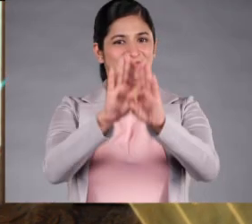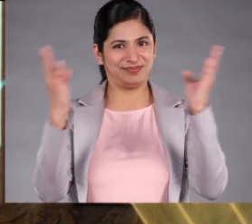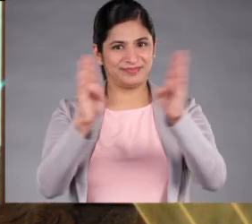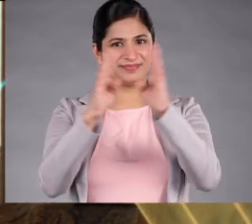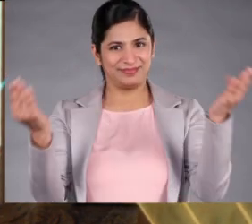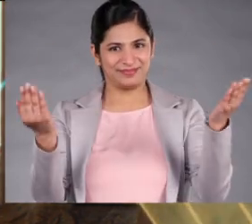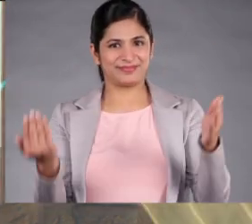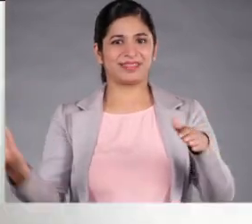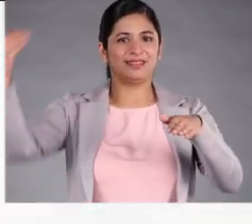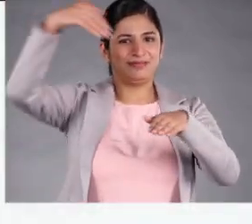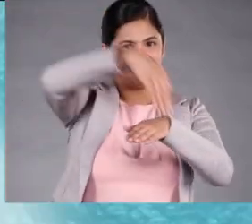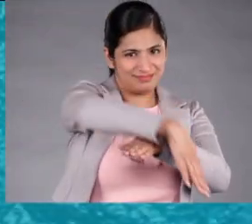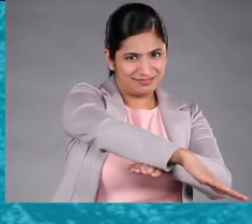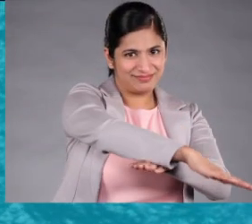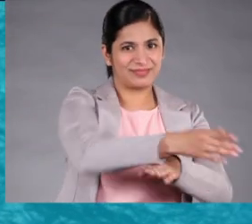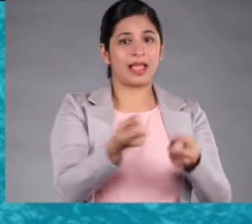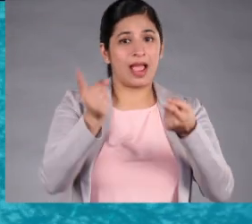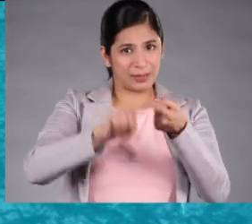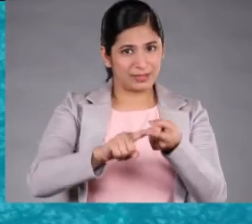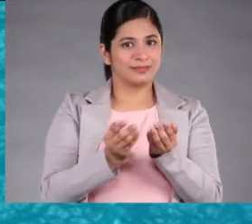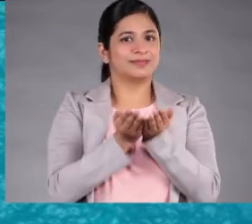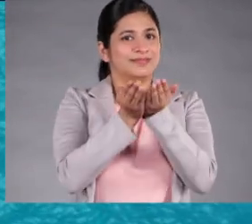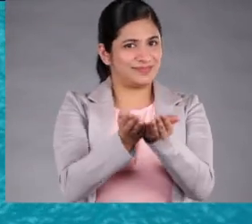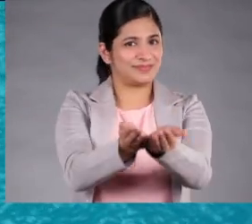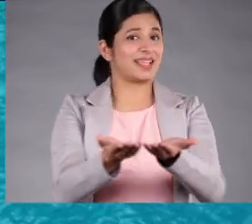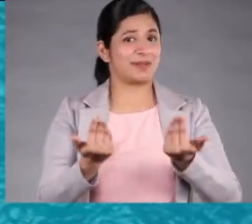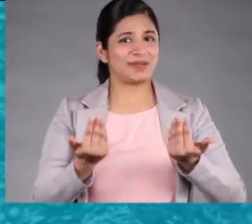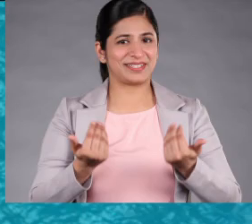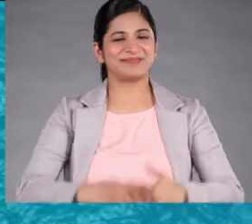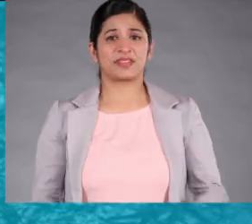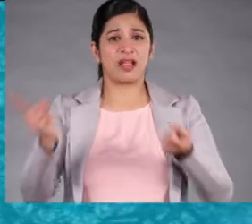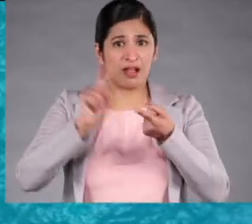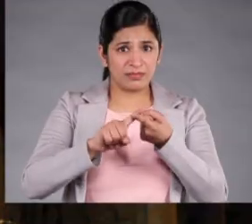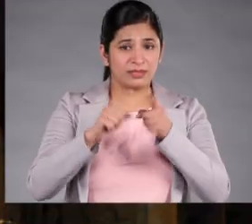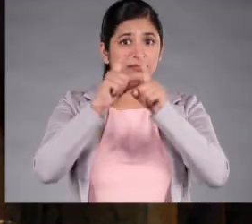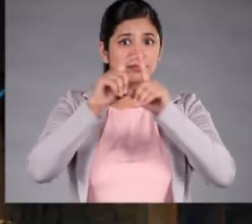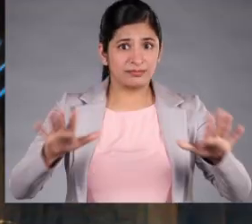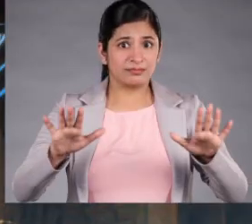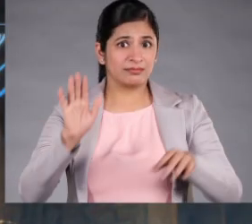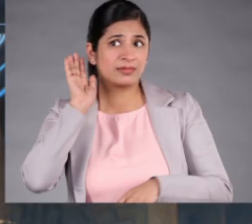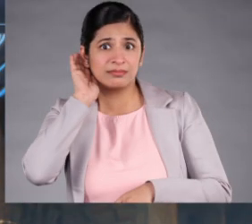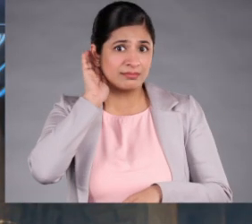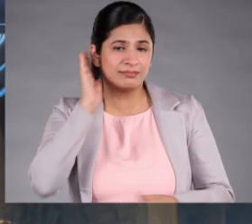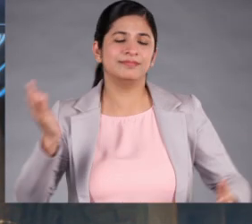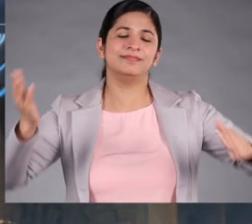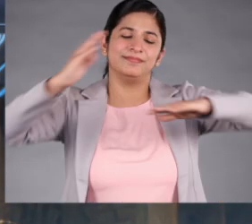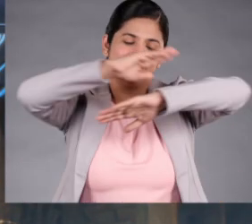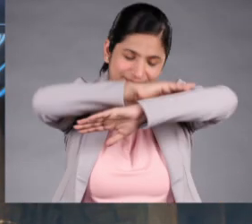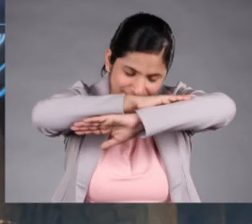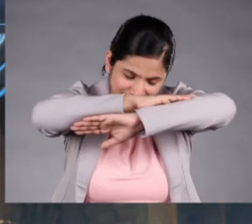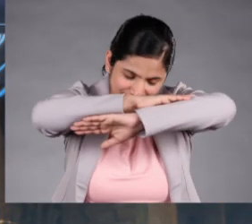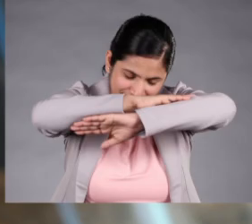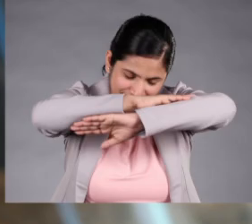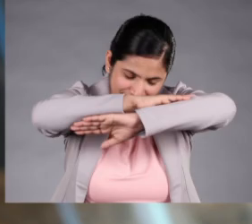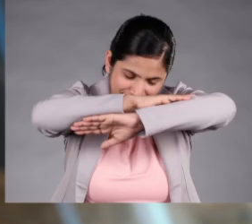All exits have evacuation slides that may be used as rafts in case of an emergency. In the event of an emergency landing or when you